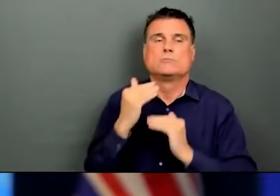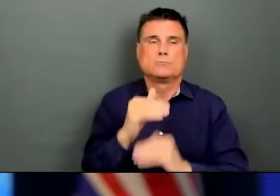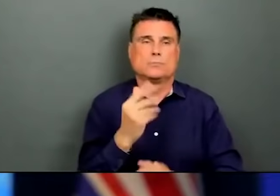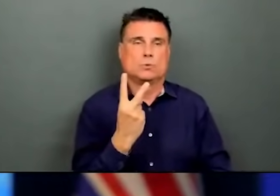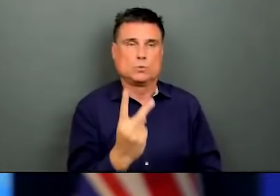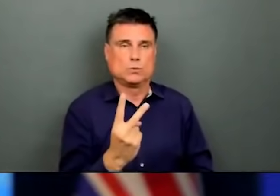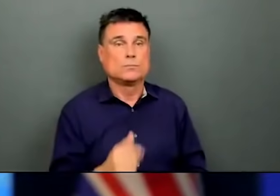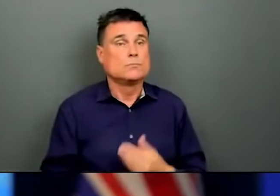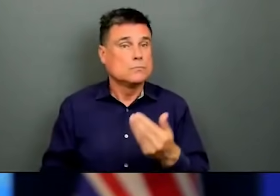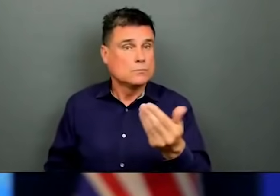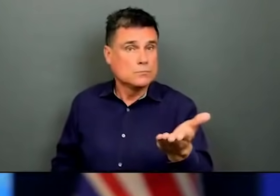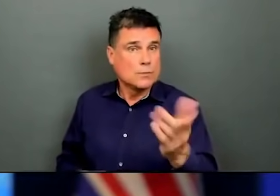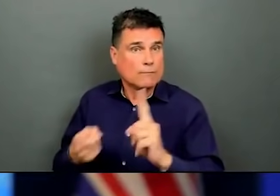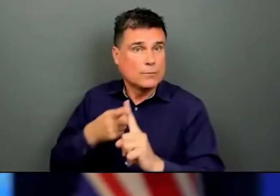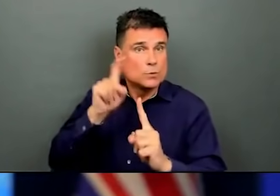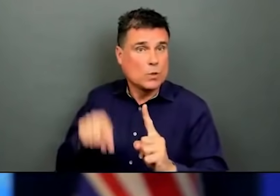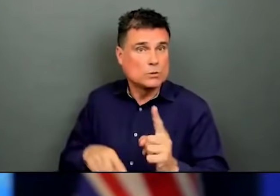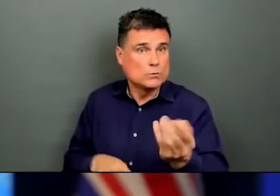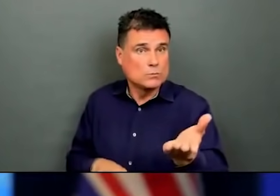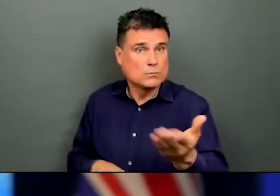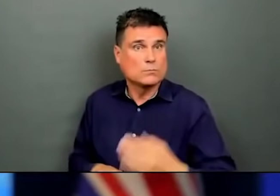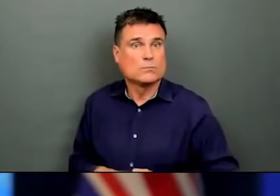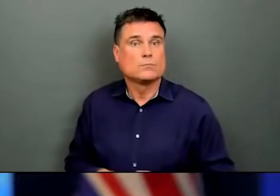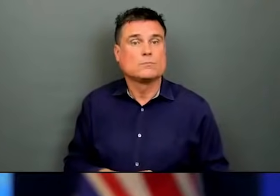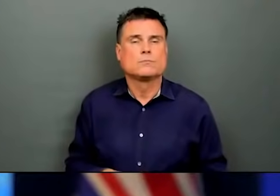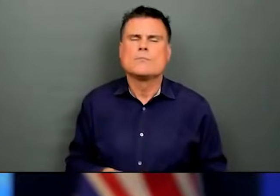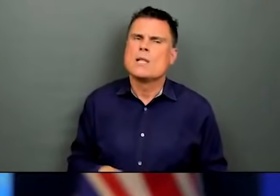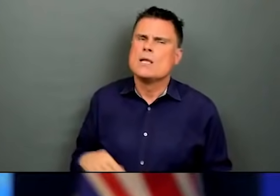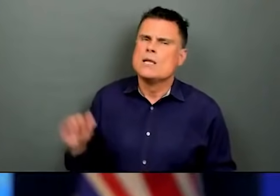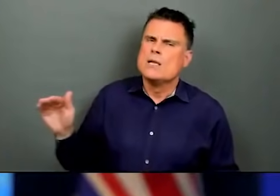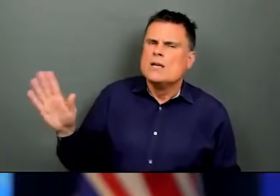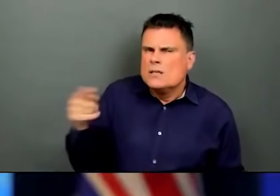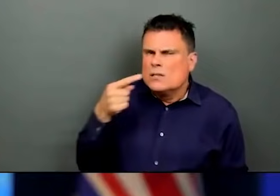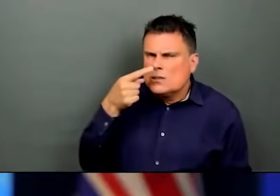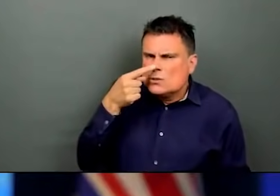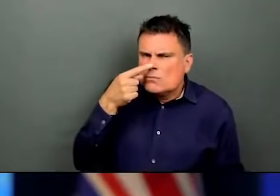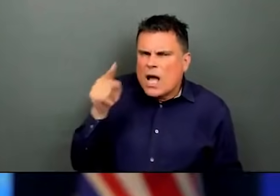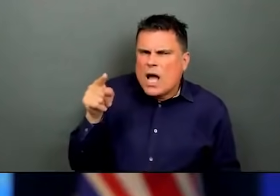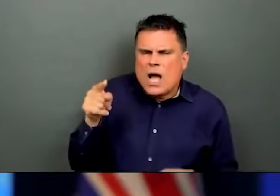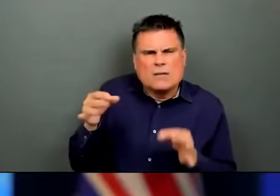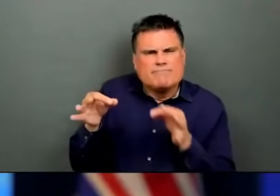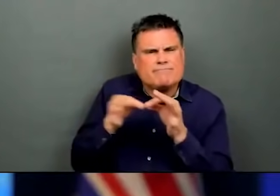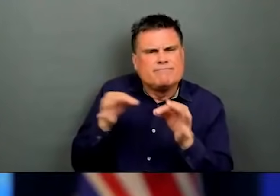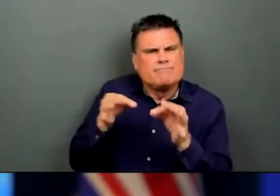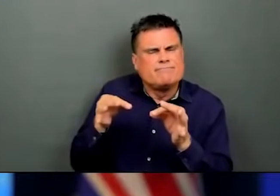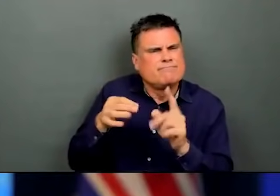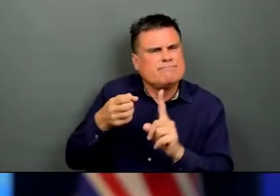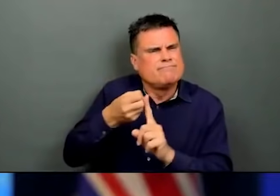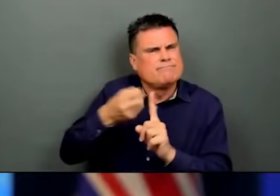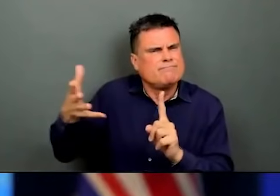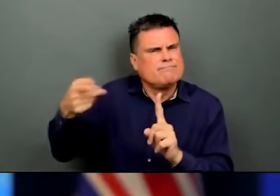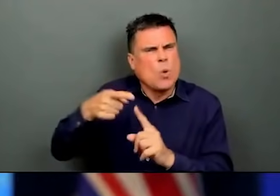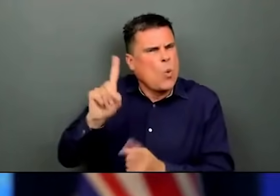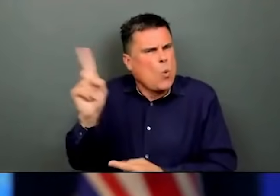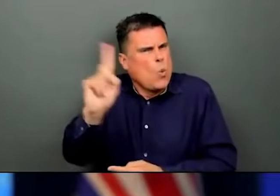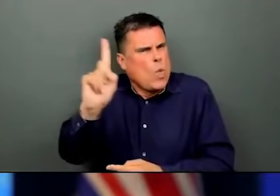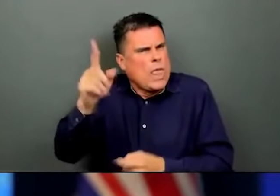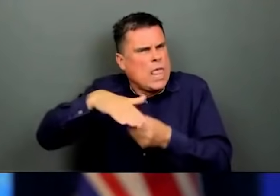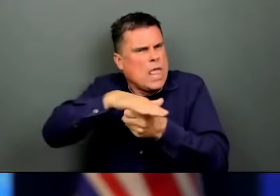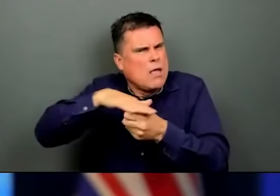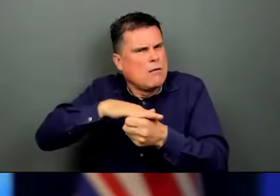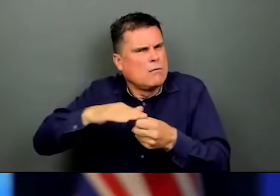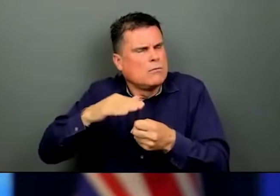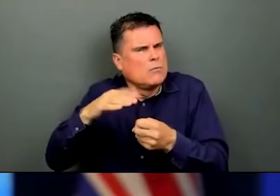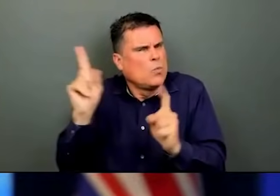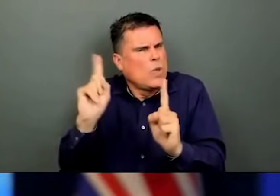Thank you. And Premier, I'm hoping at some point you're going to give us an idea of exactly where these deferrals are, because I think that the question of